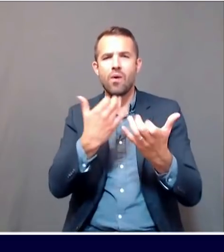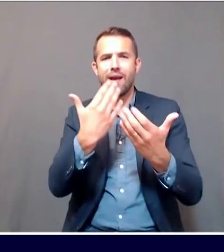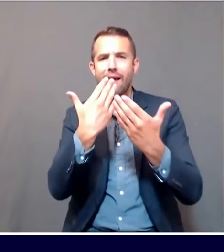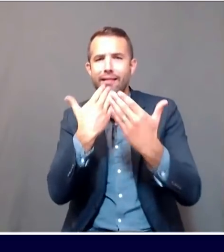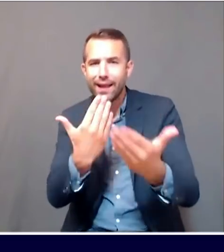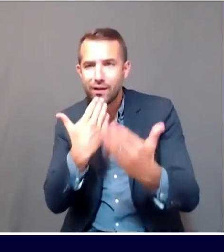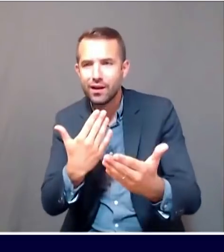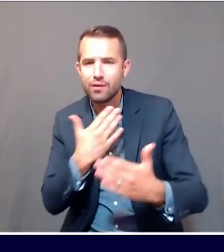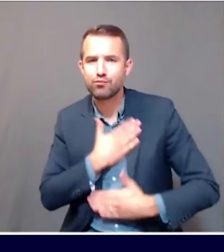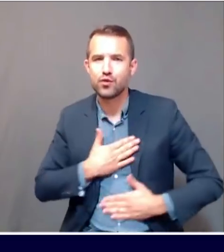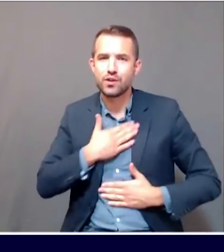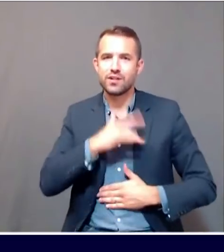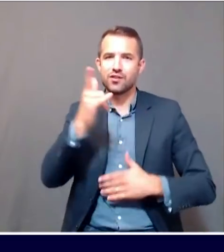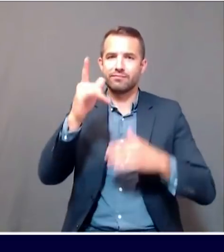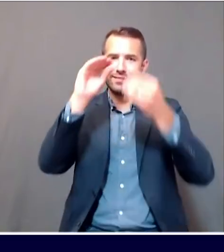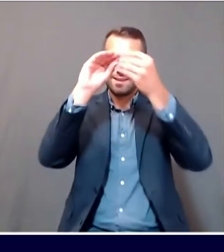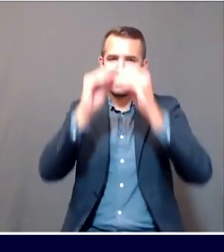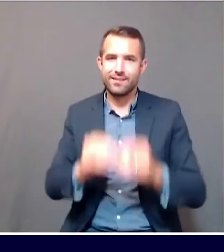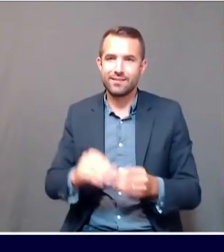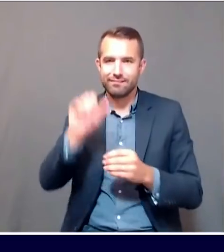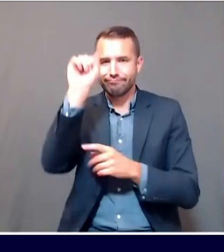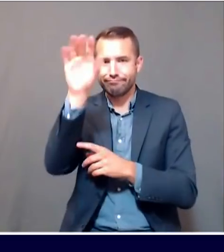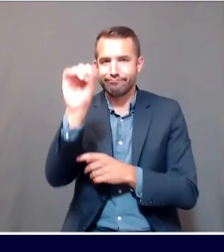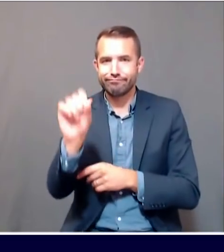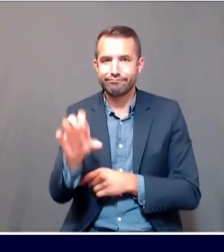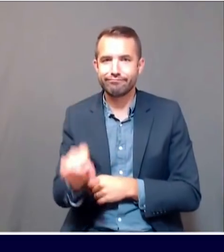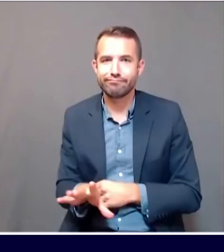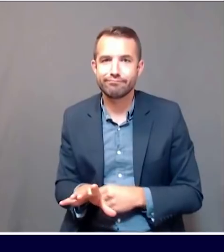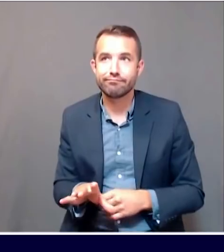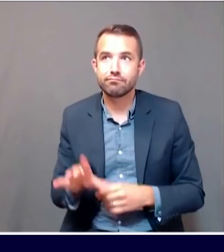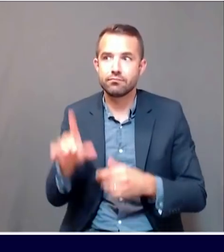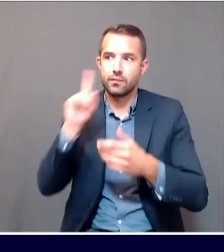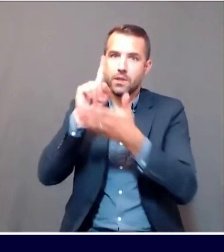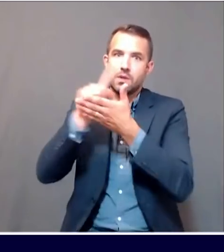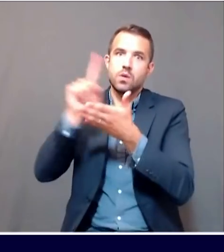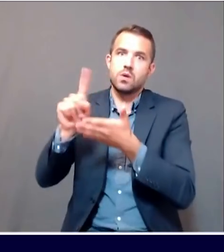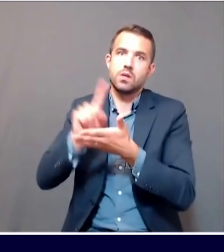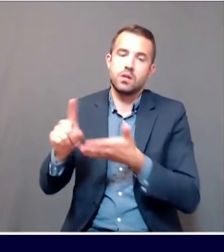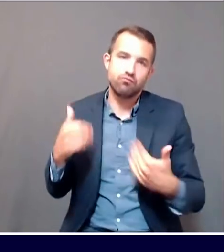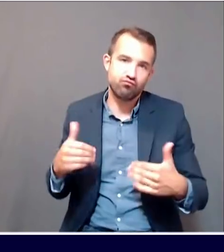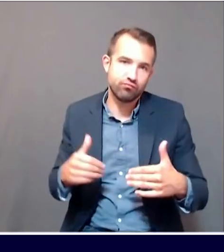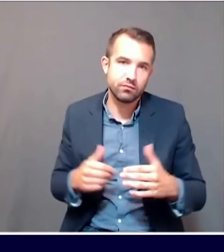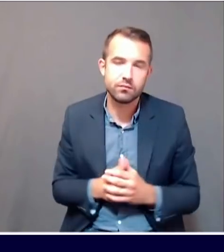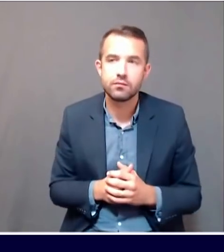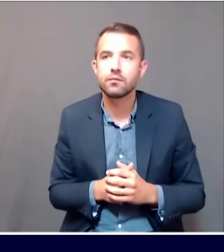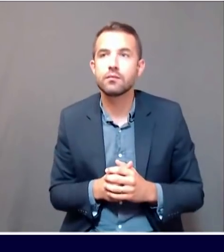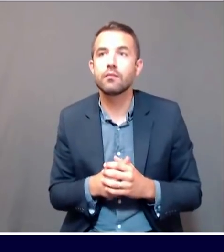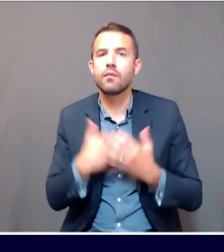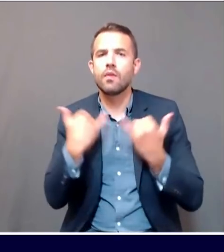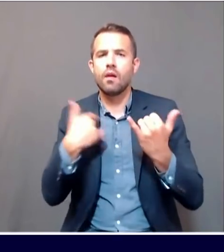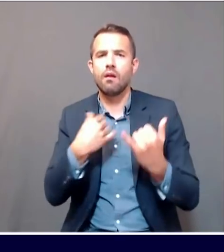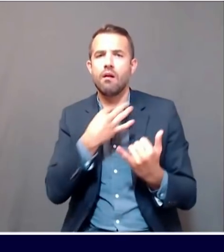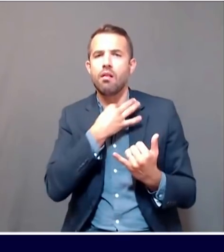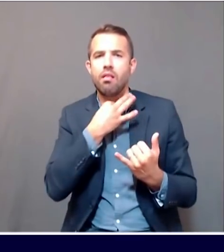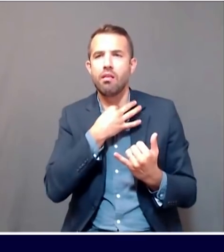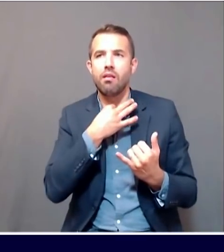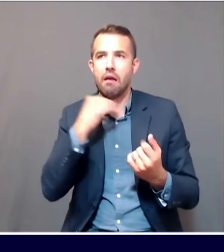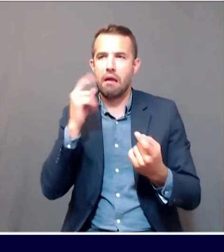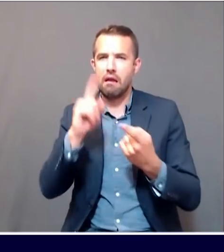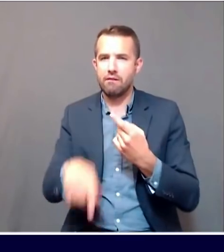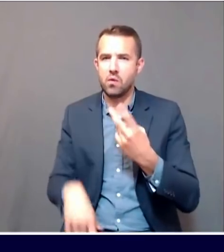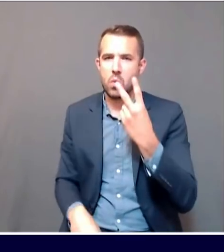provide to all of us and all the updates and clarifications. I'm curious about 2 breakdowns. One is,